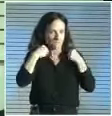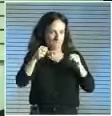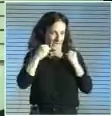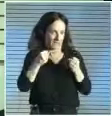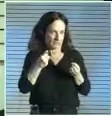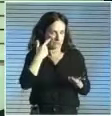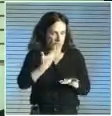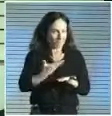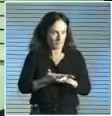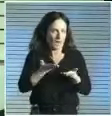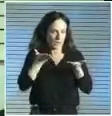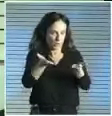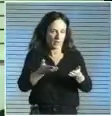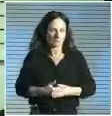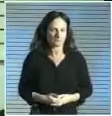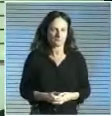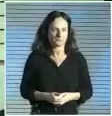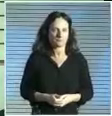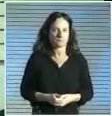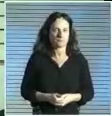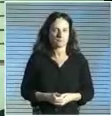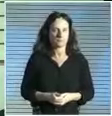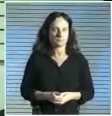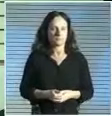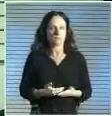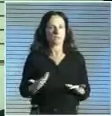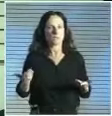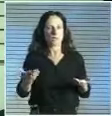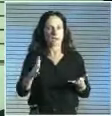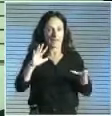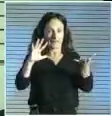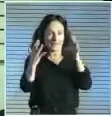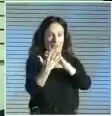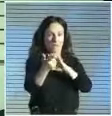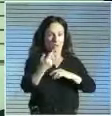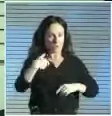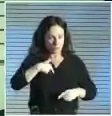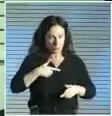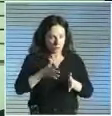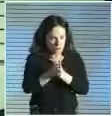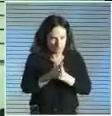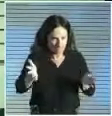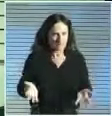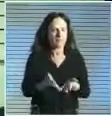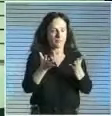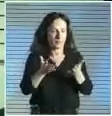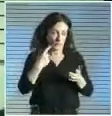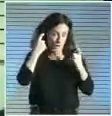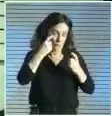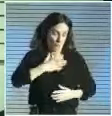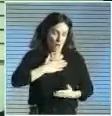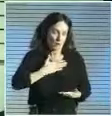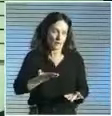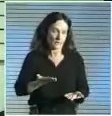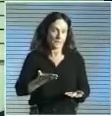change, because sometimes the change has a cost today, maybe as a saving in long terms, as a cost